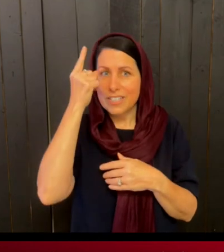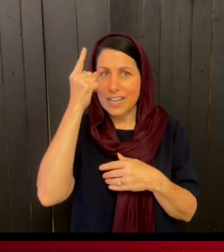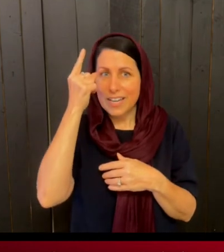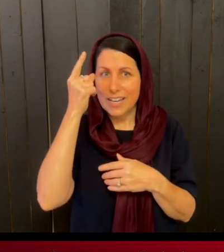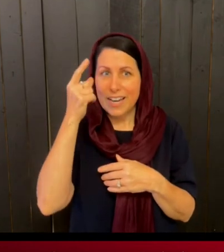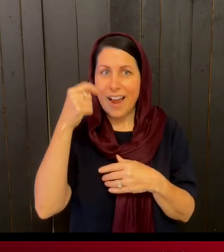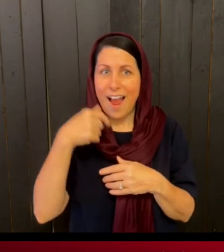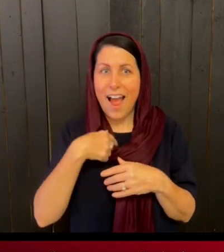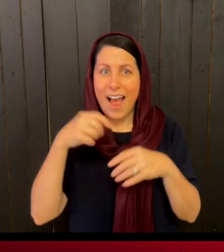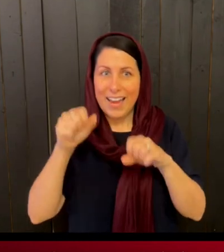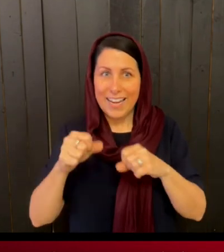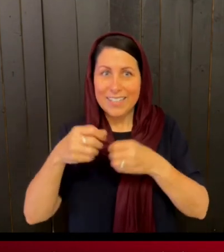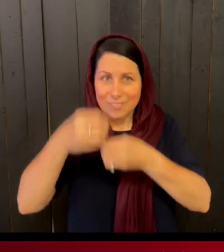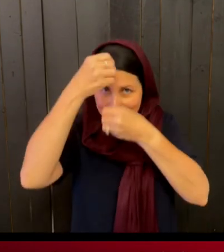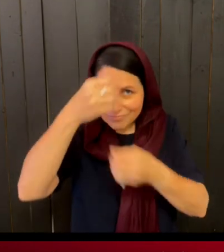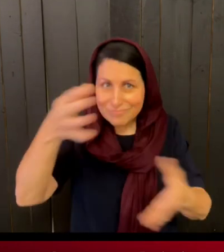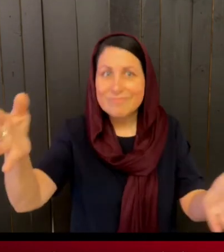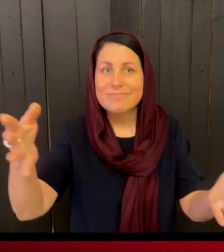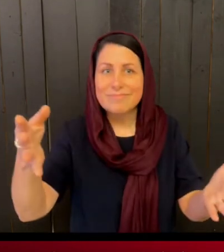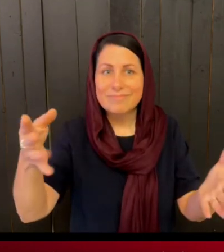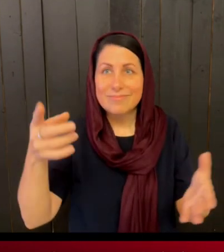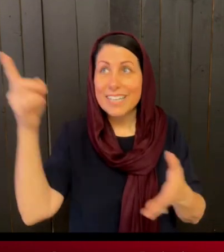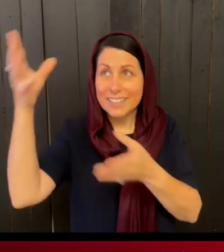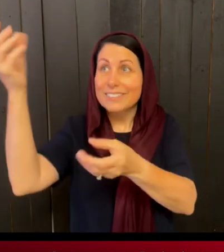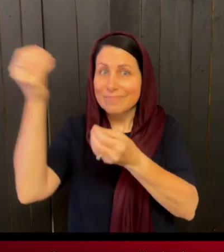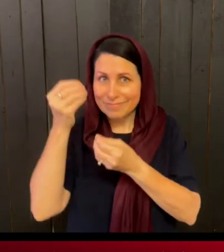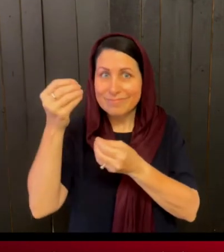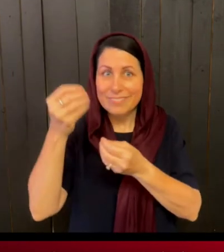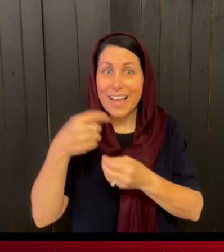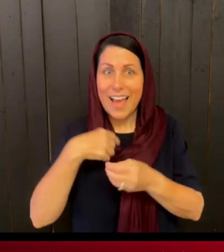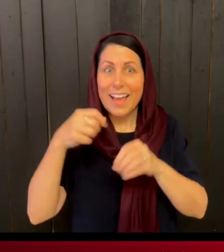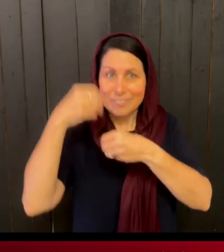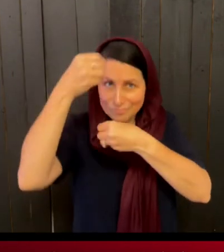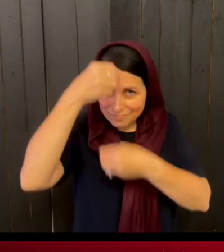Hopefully I can get it to come across. So pray for me. So